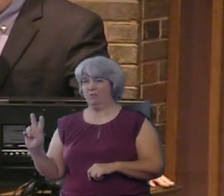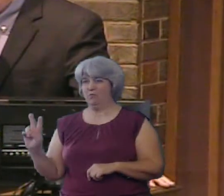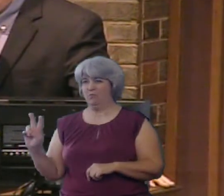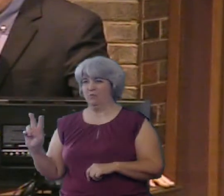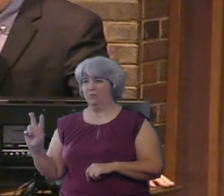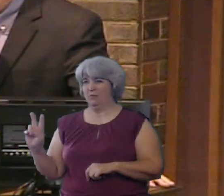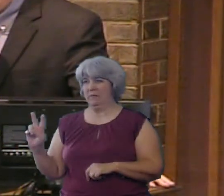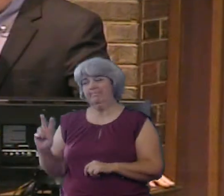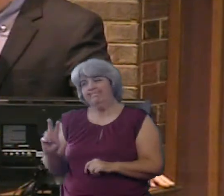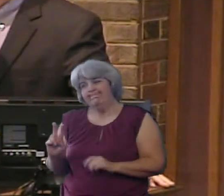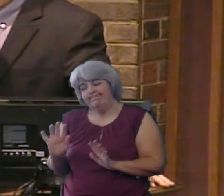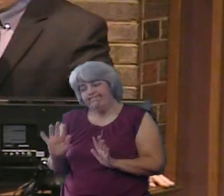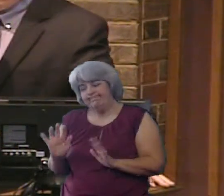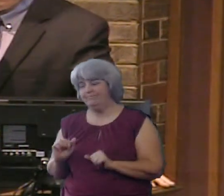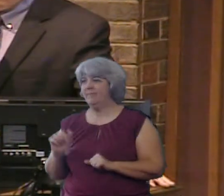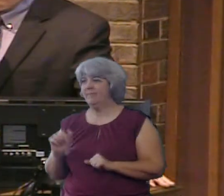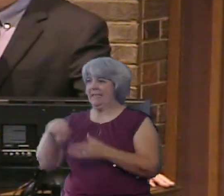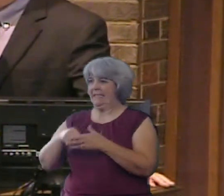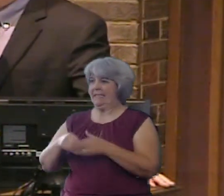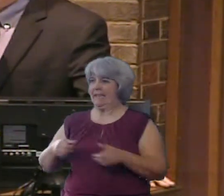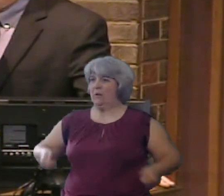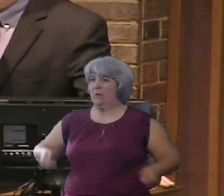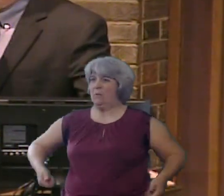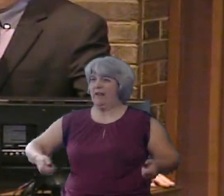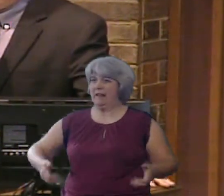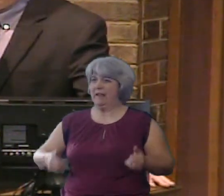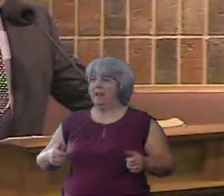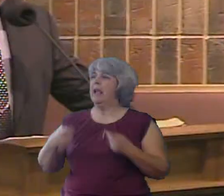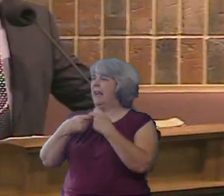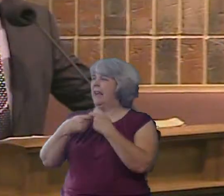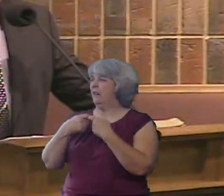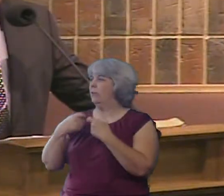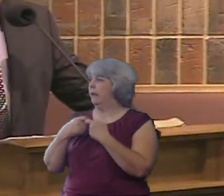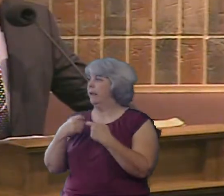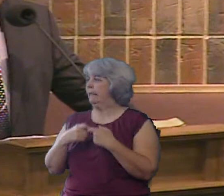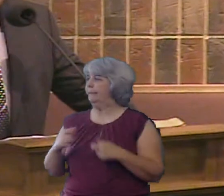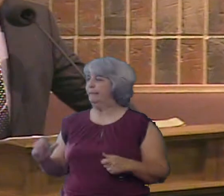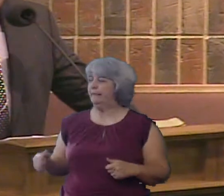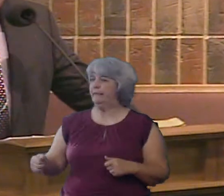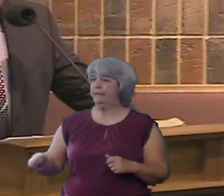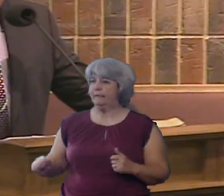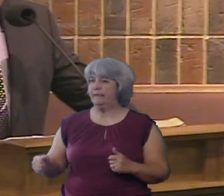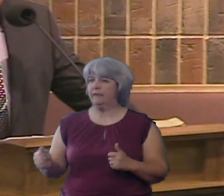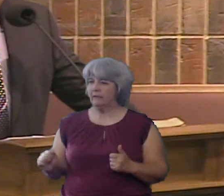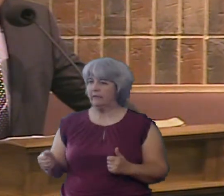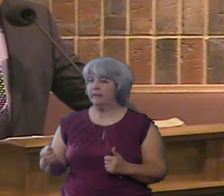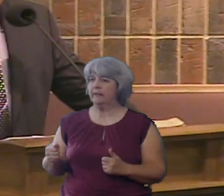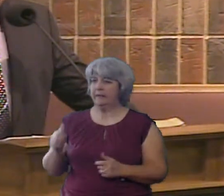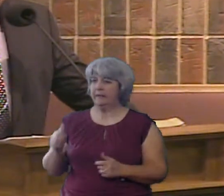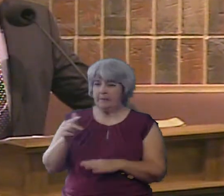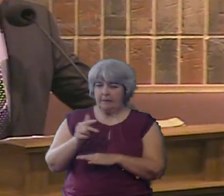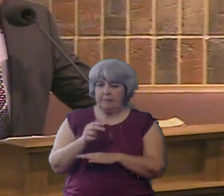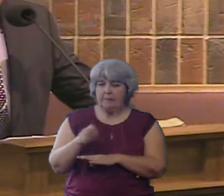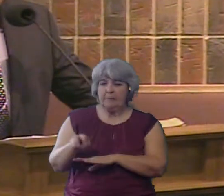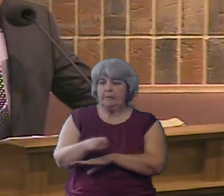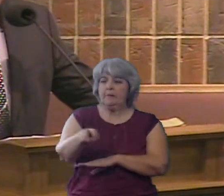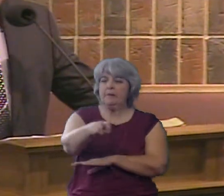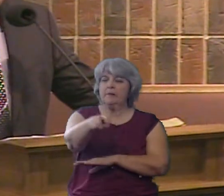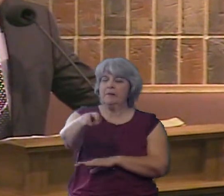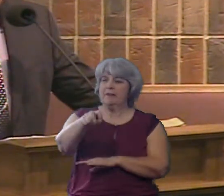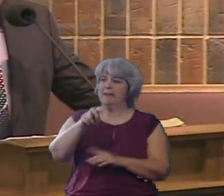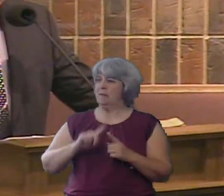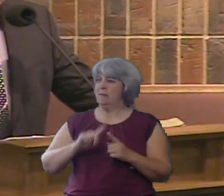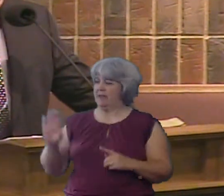wheelchair, a powered wheelchair that he's able to move around. But his life